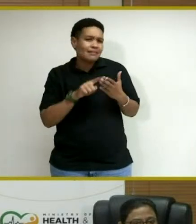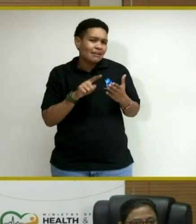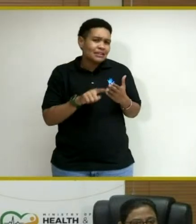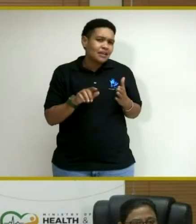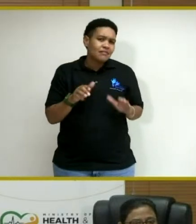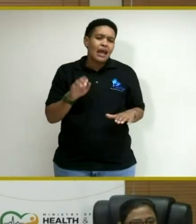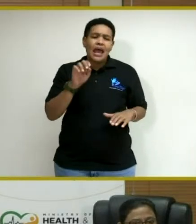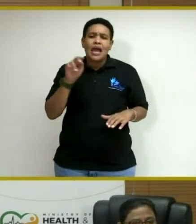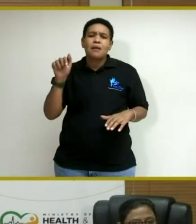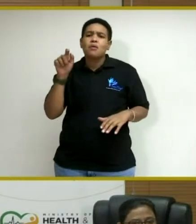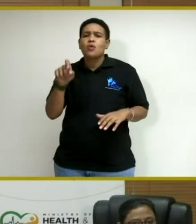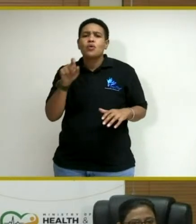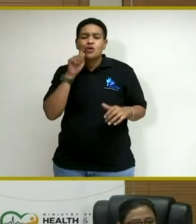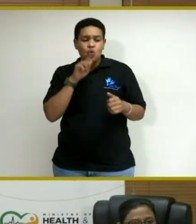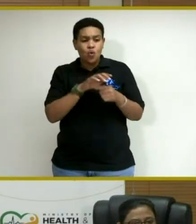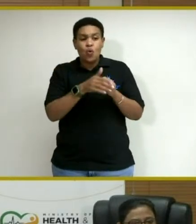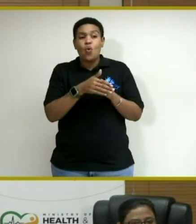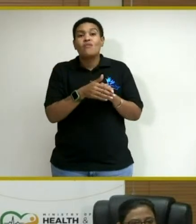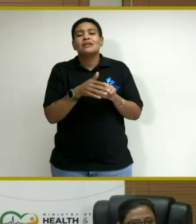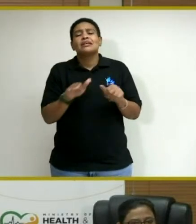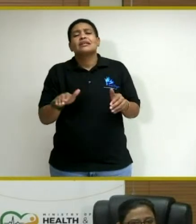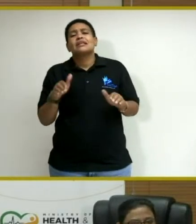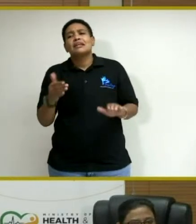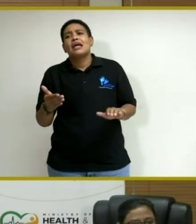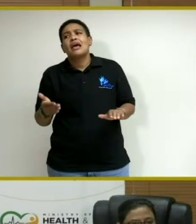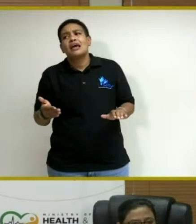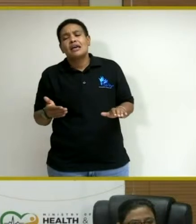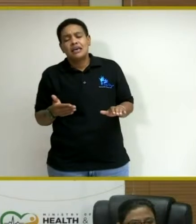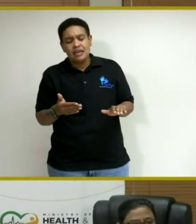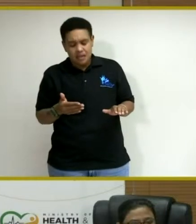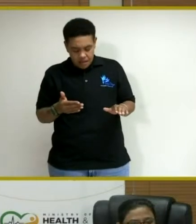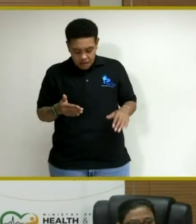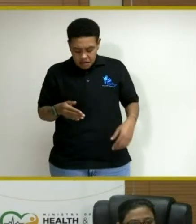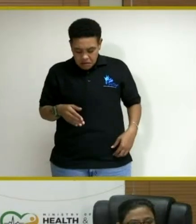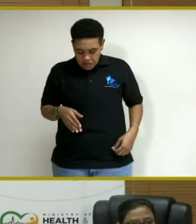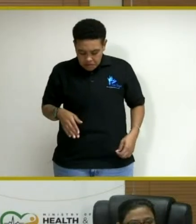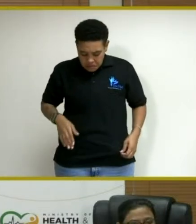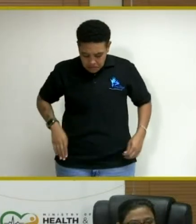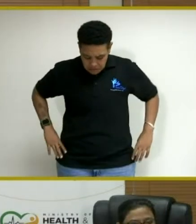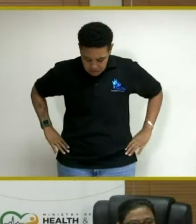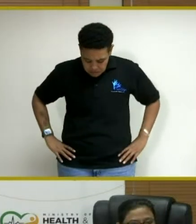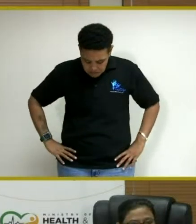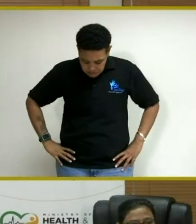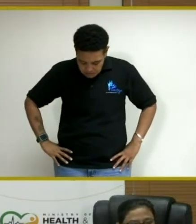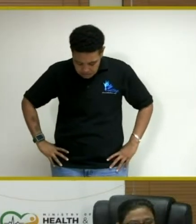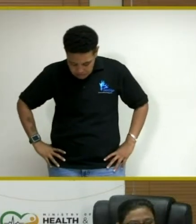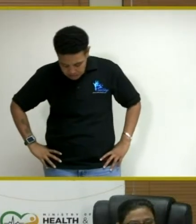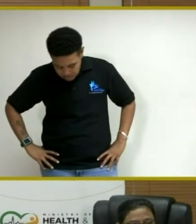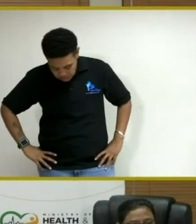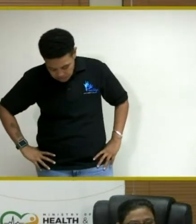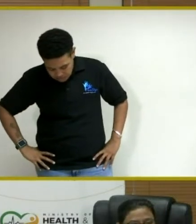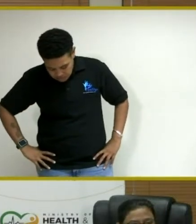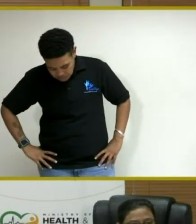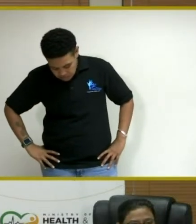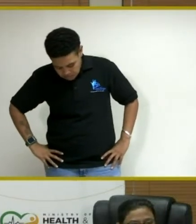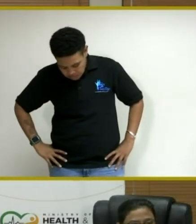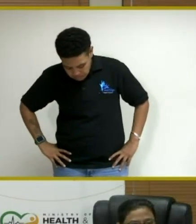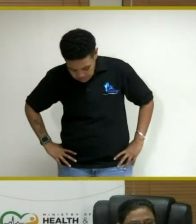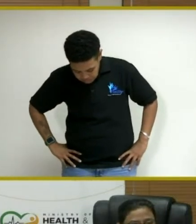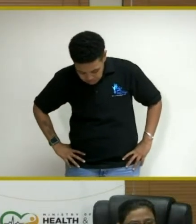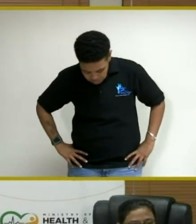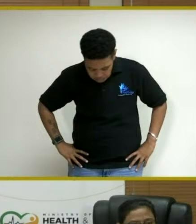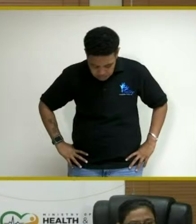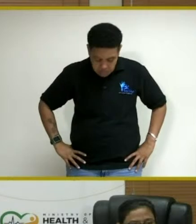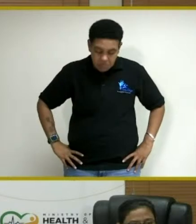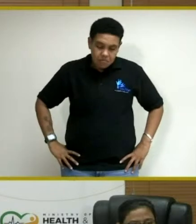deaths, the ones that are under investigation are